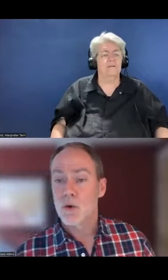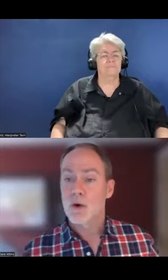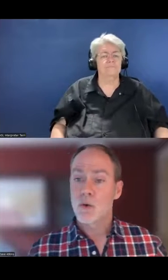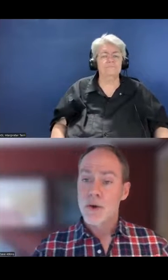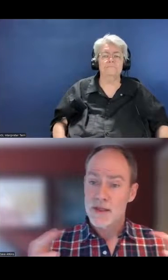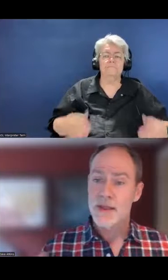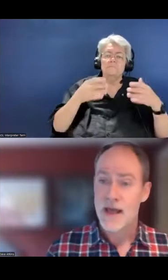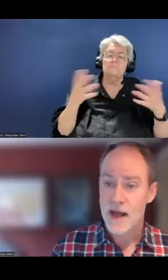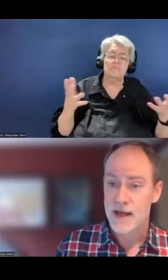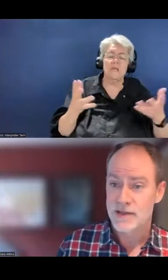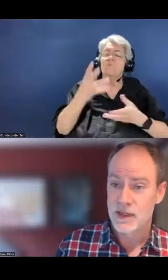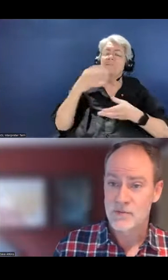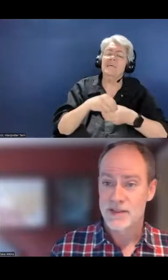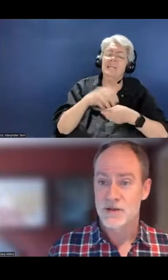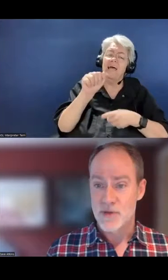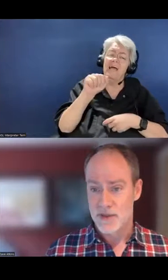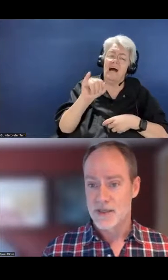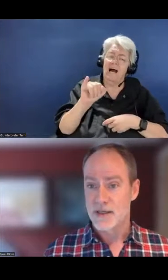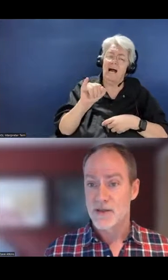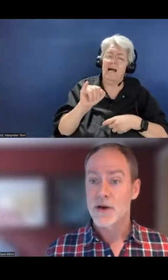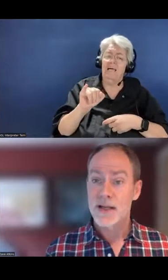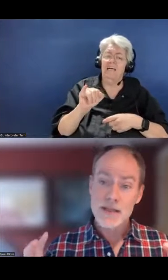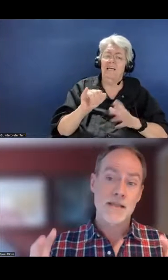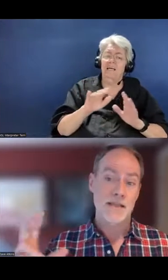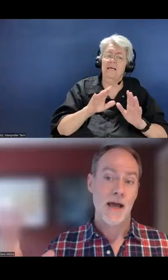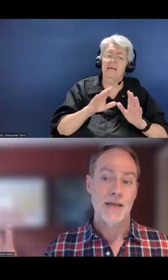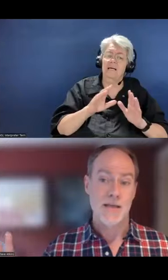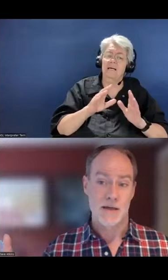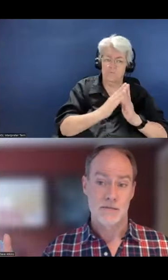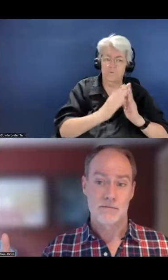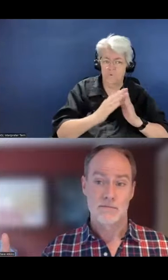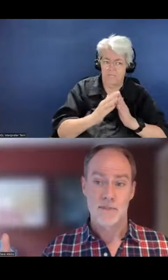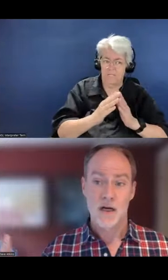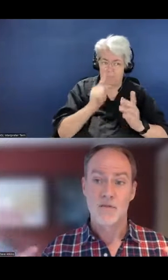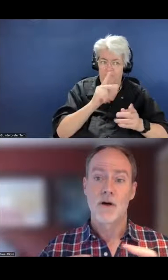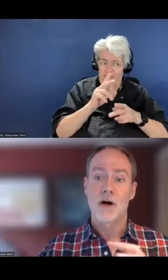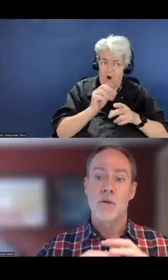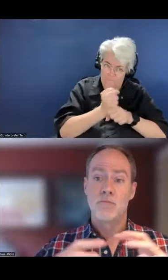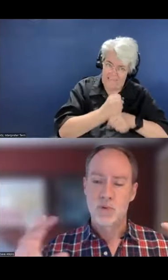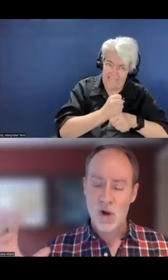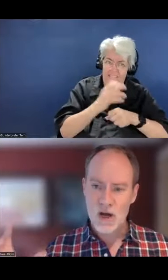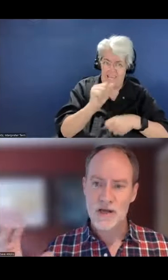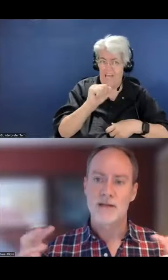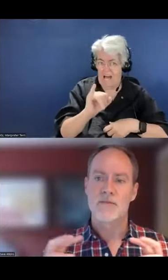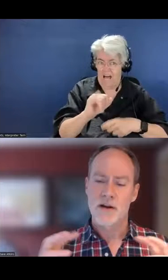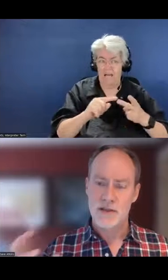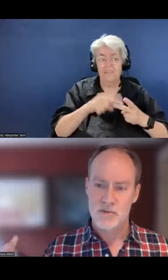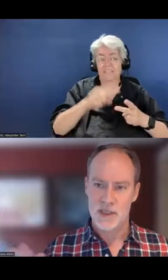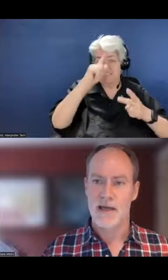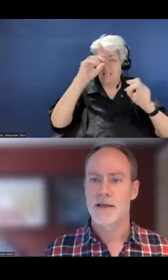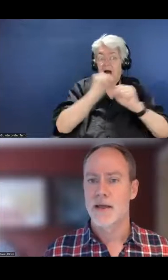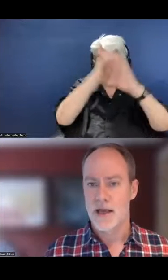So within the AI development community, there is this idea of a broad,